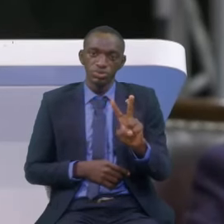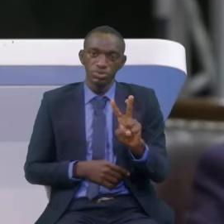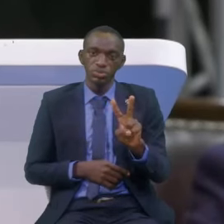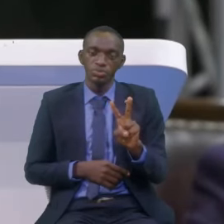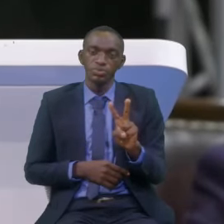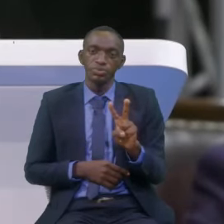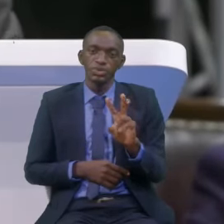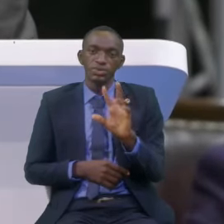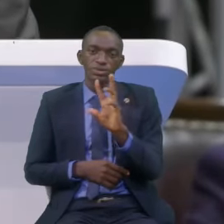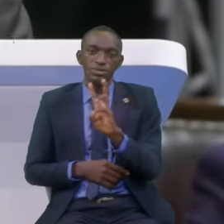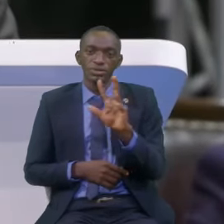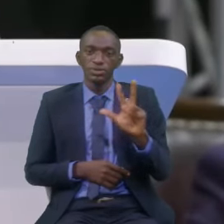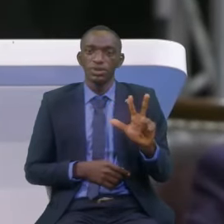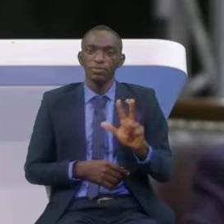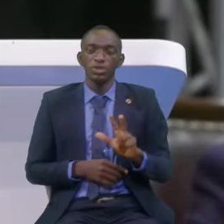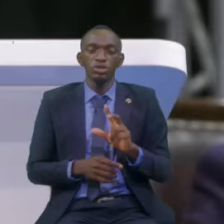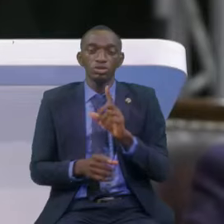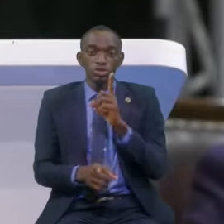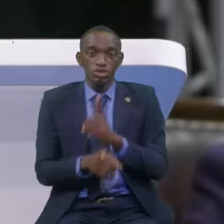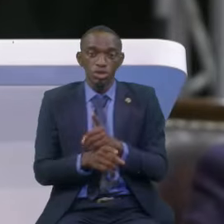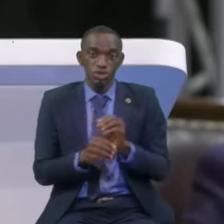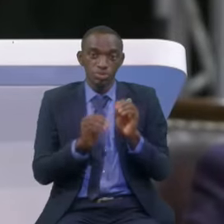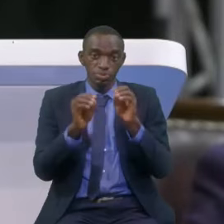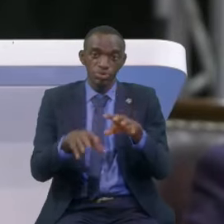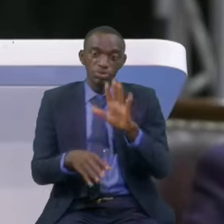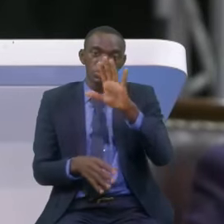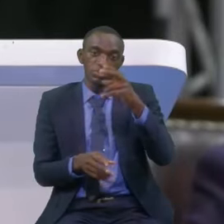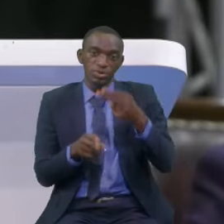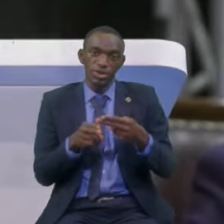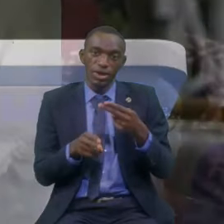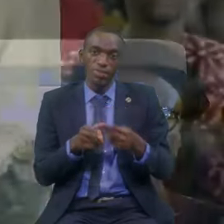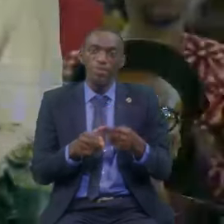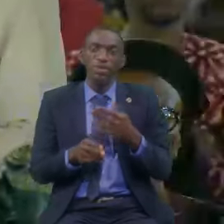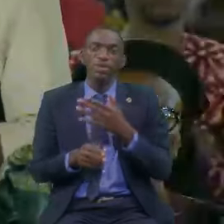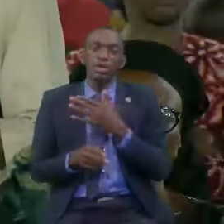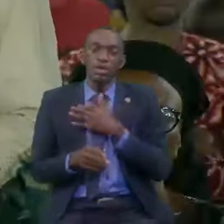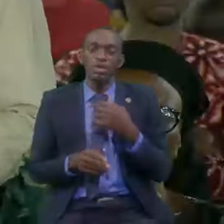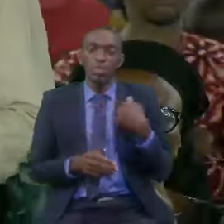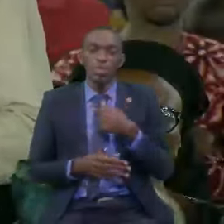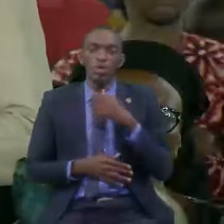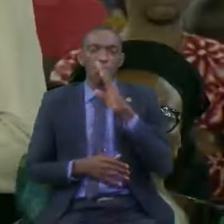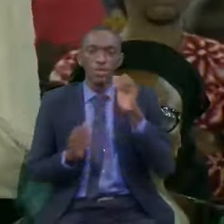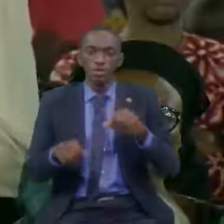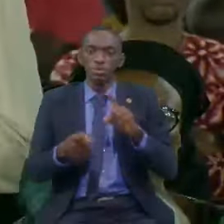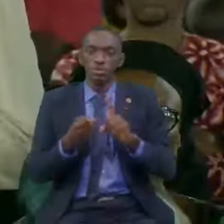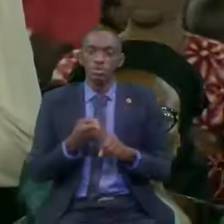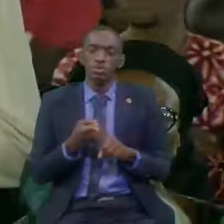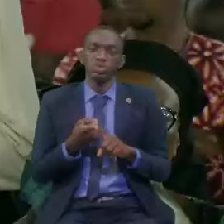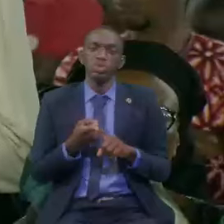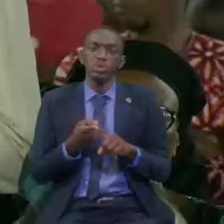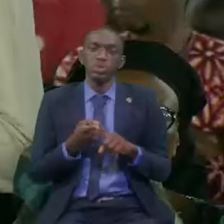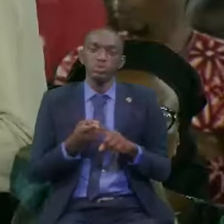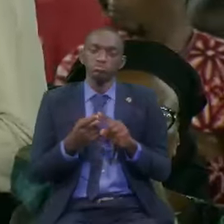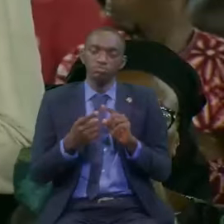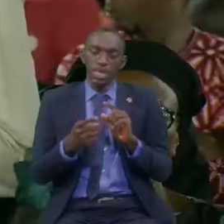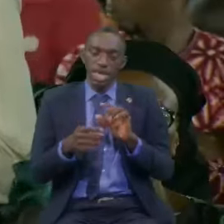+234 915 444 9263. Just send your name and we'll be able to establish contact with you